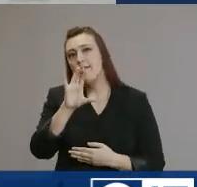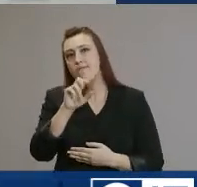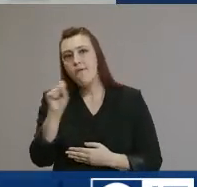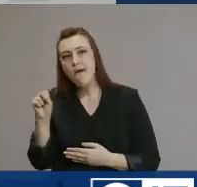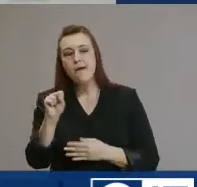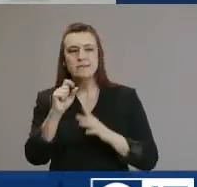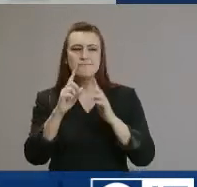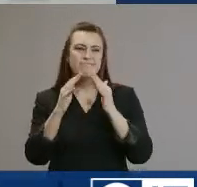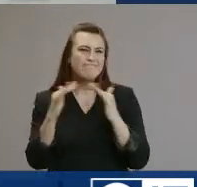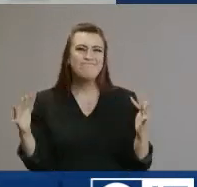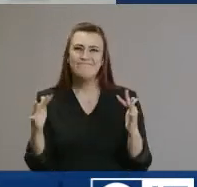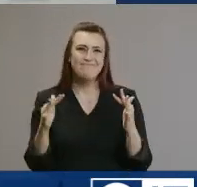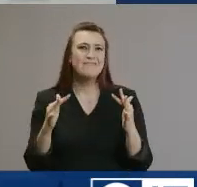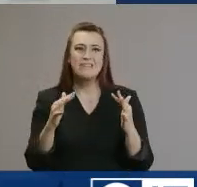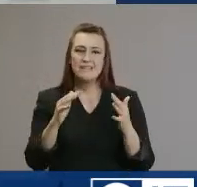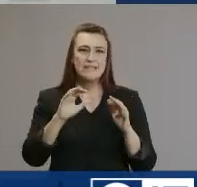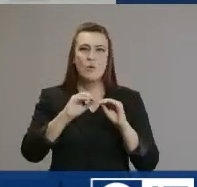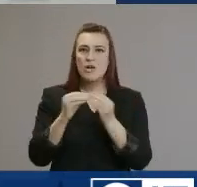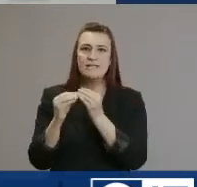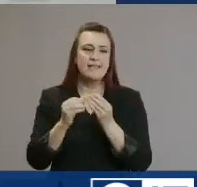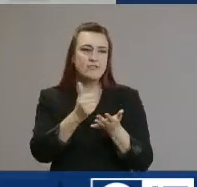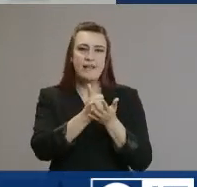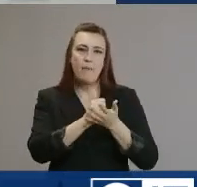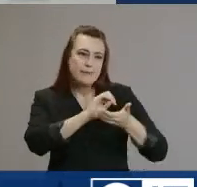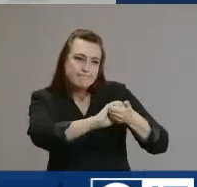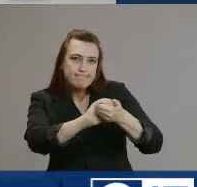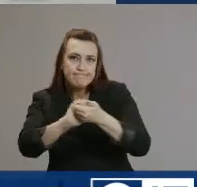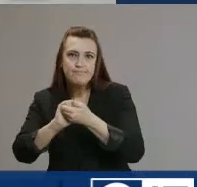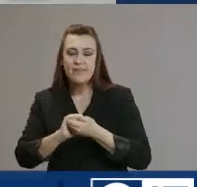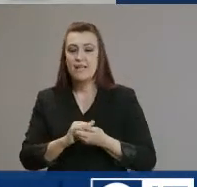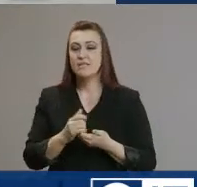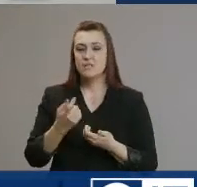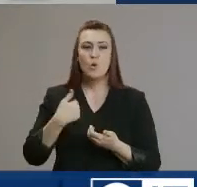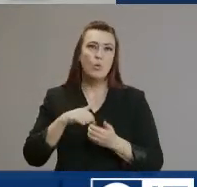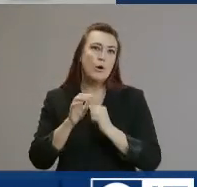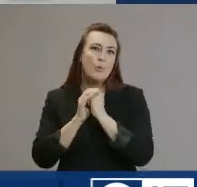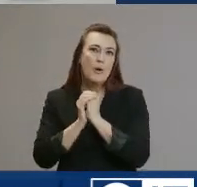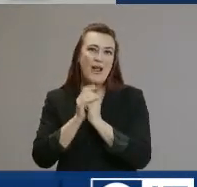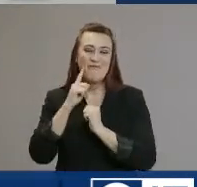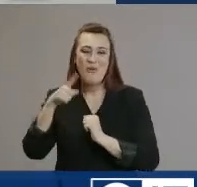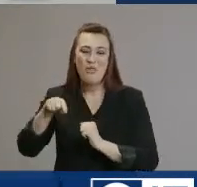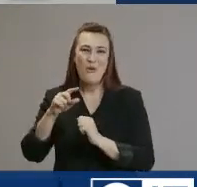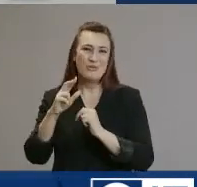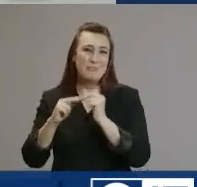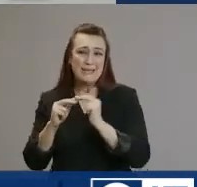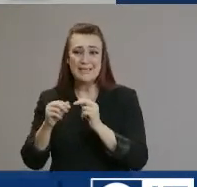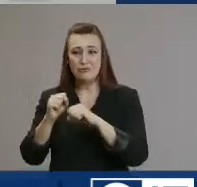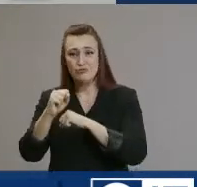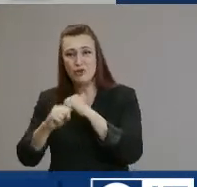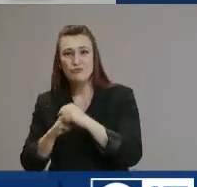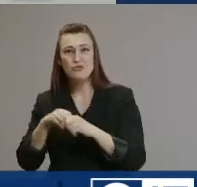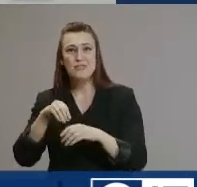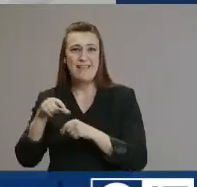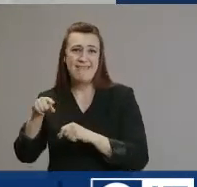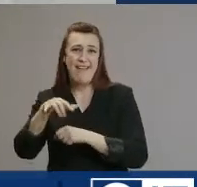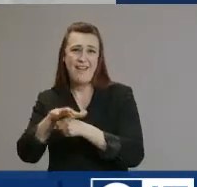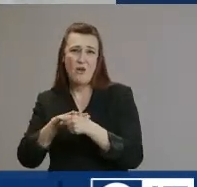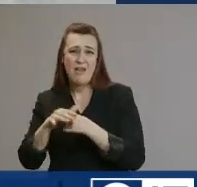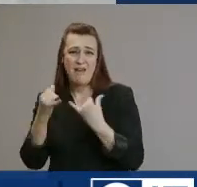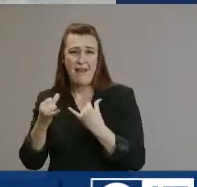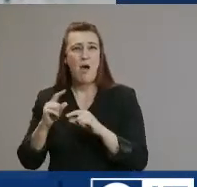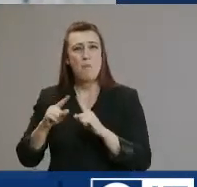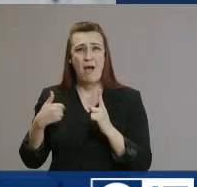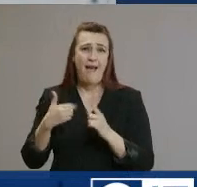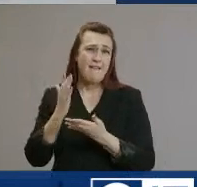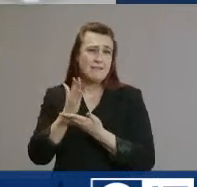we pray that they don't lose any structures down in Pima County with this one, sir. Thanks. Thanks very much, Major General. Let's